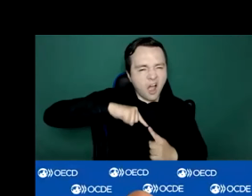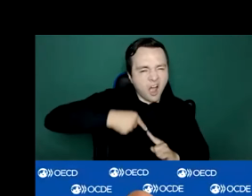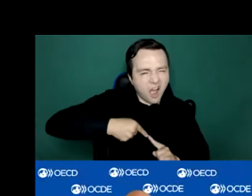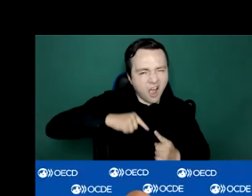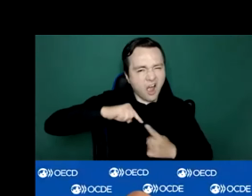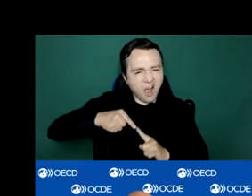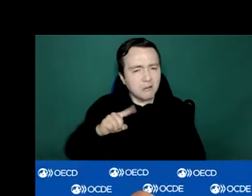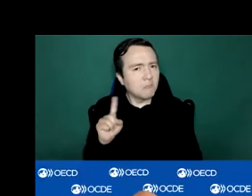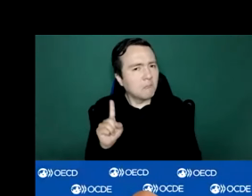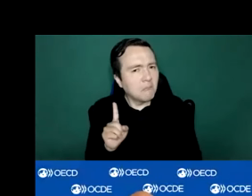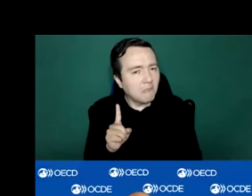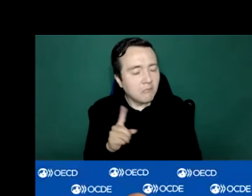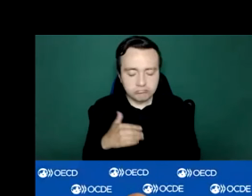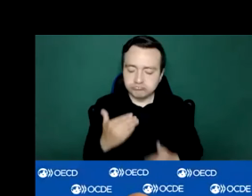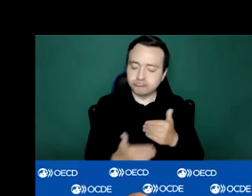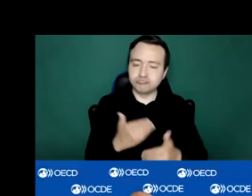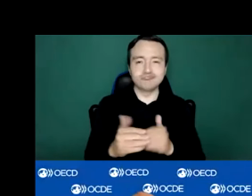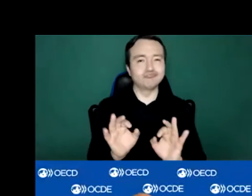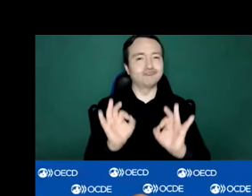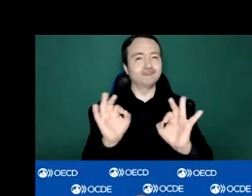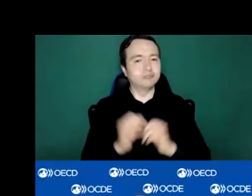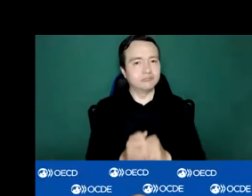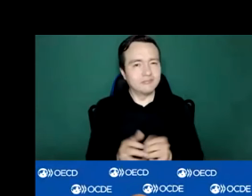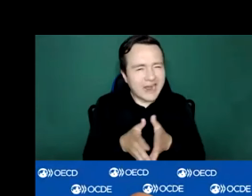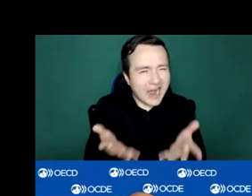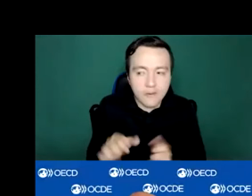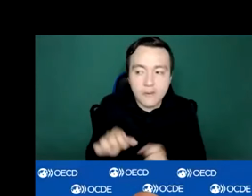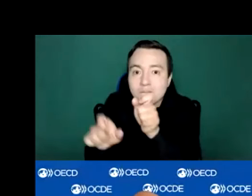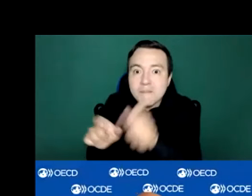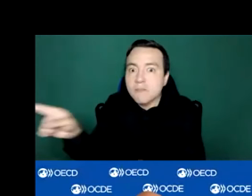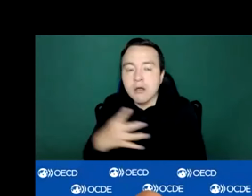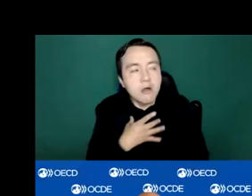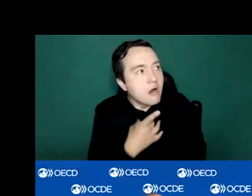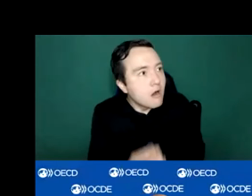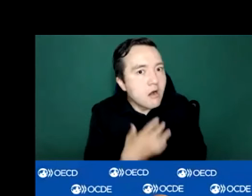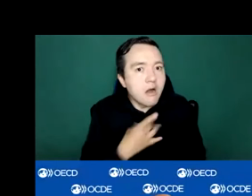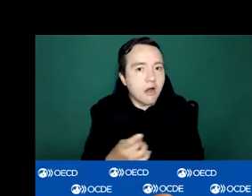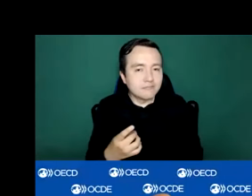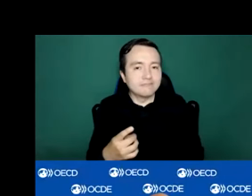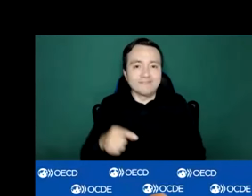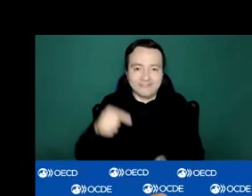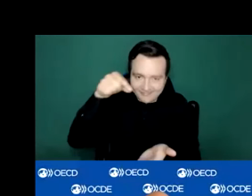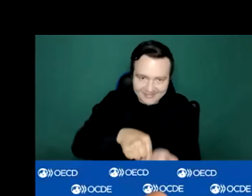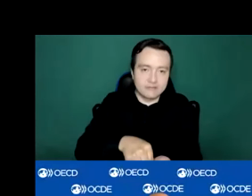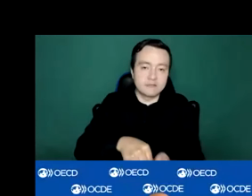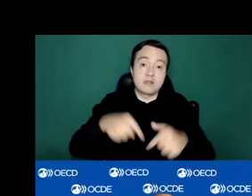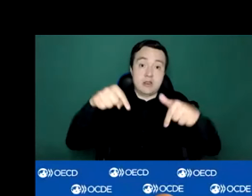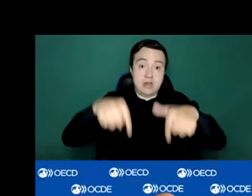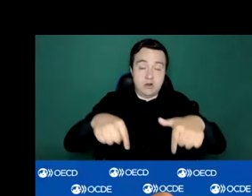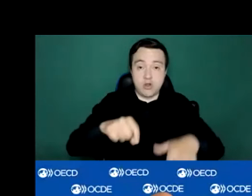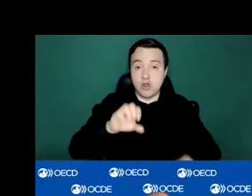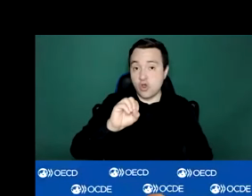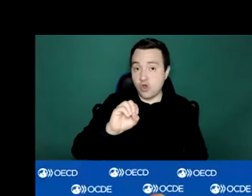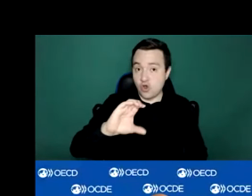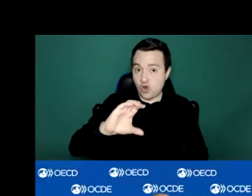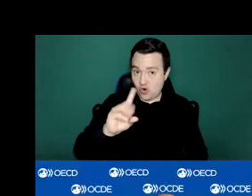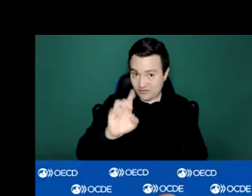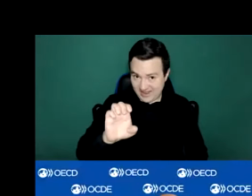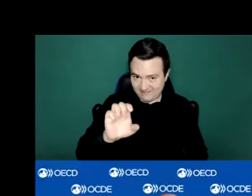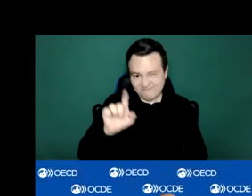And that's why at the OECD, we are conducting now, we're working hard to put in place a new generation of health